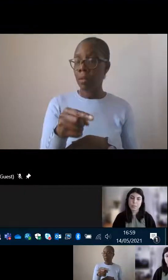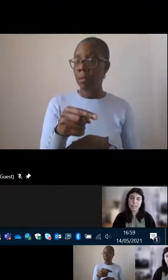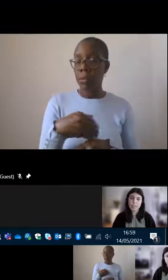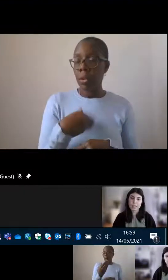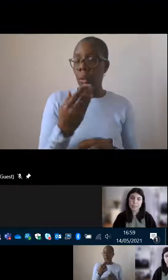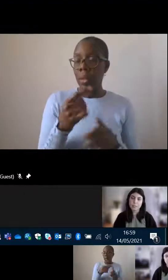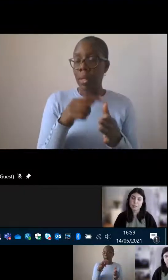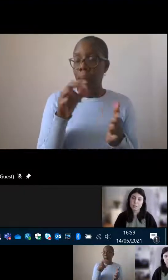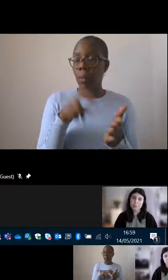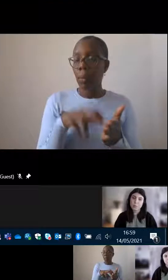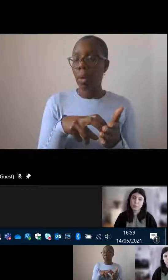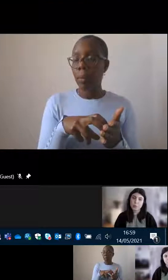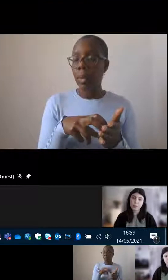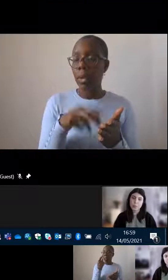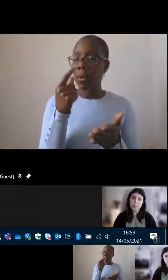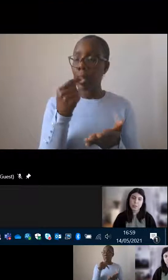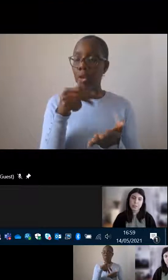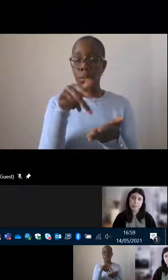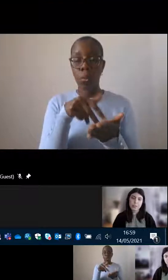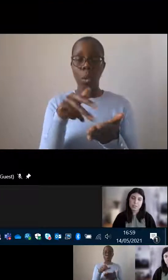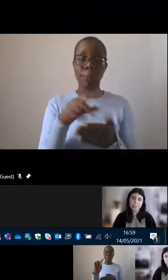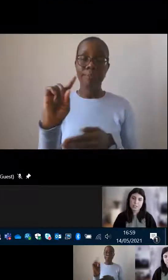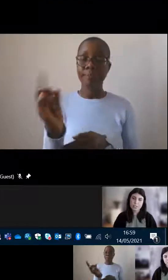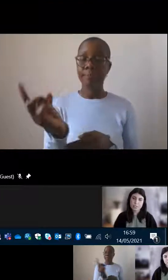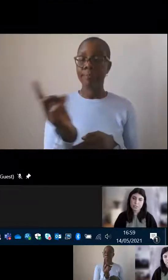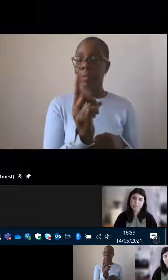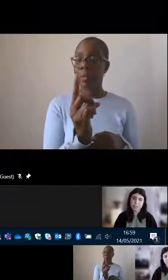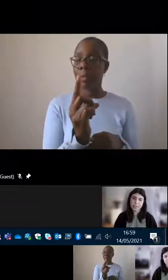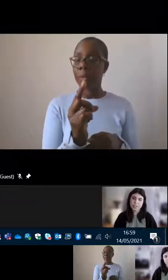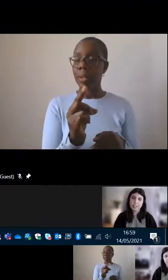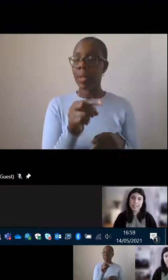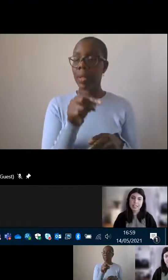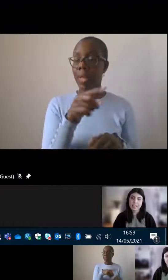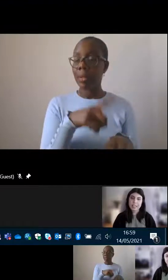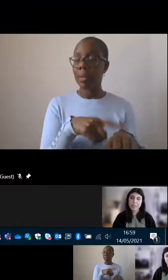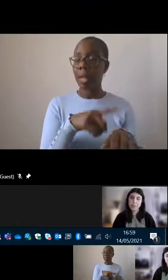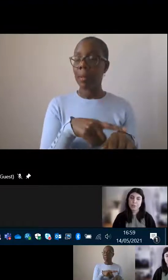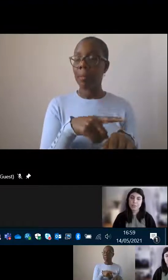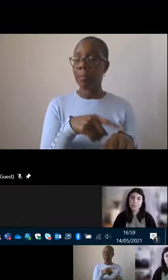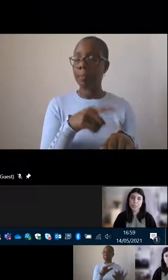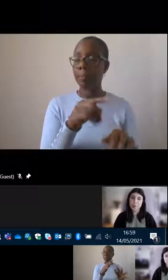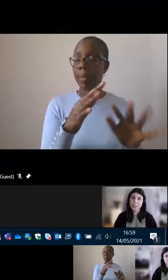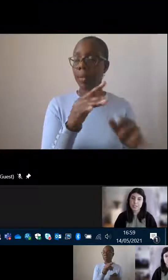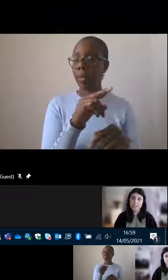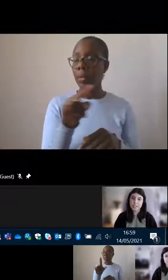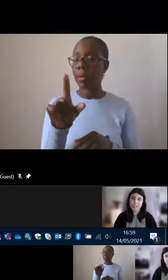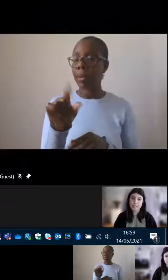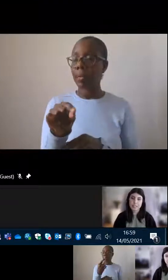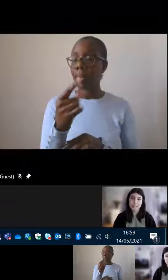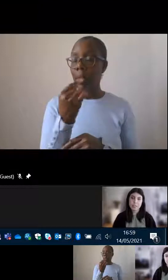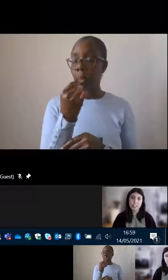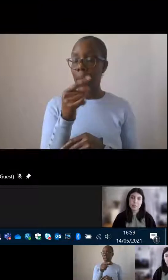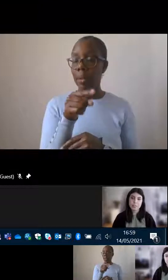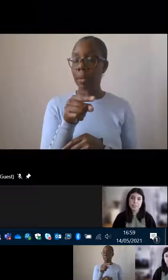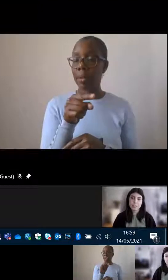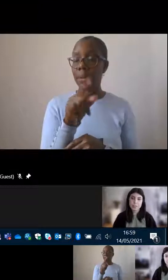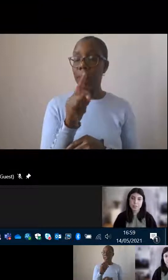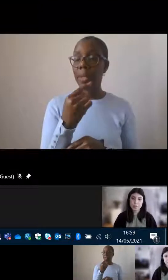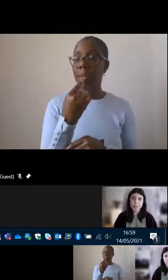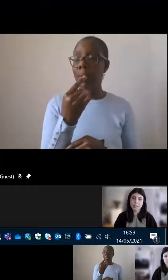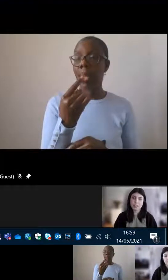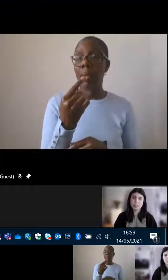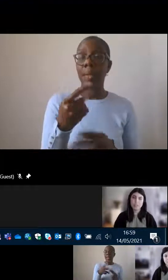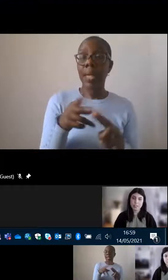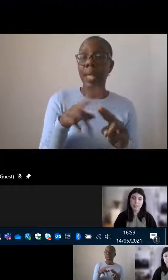actually walk in and get some support at those addresses mentioned there. And like I say, if you do want a copy of the slides, please